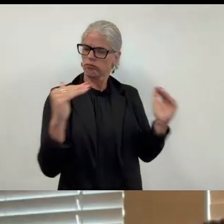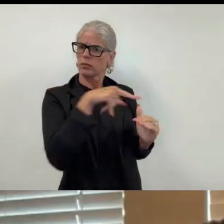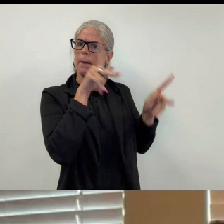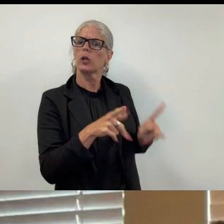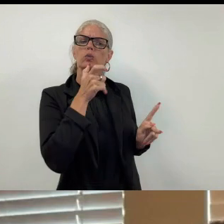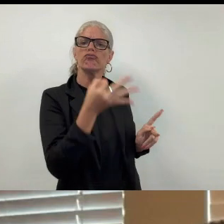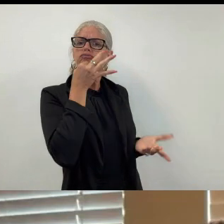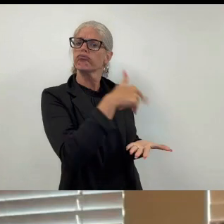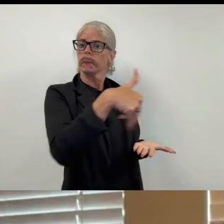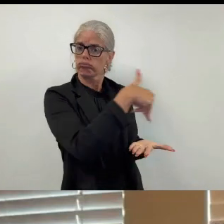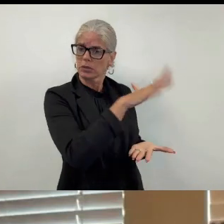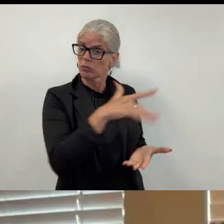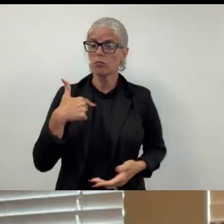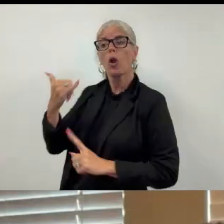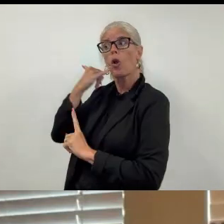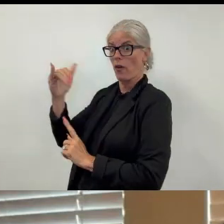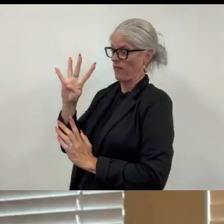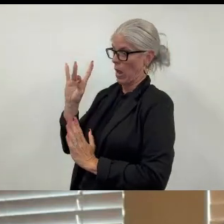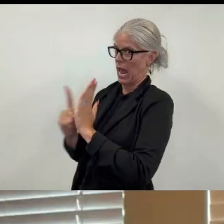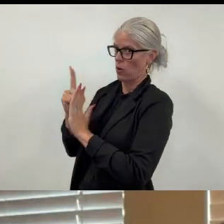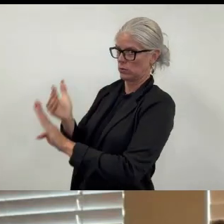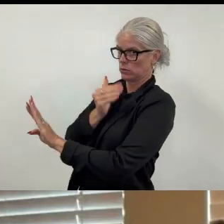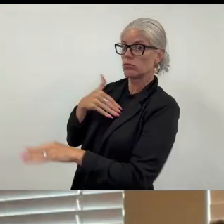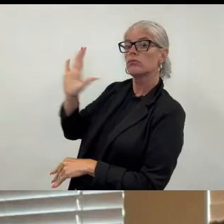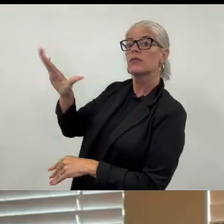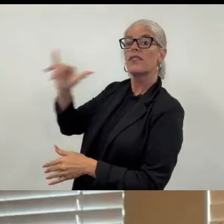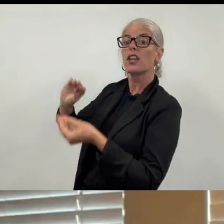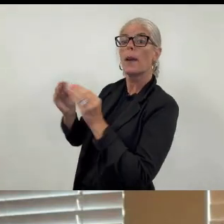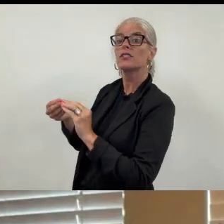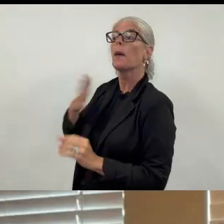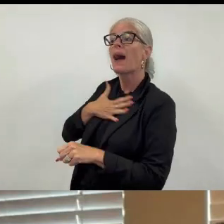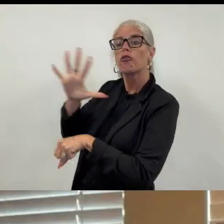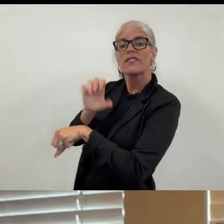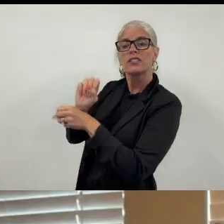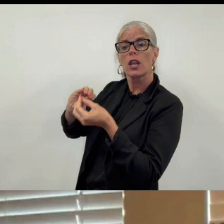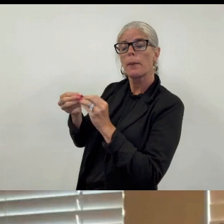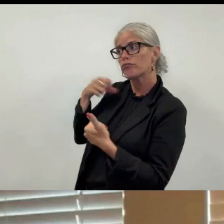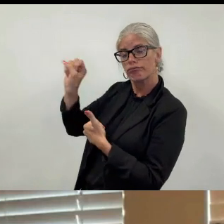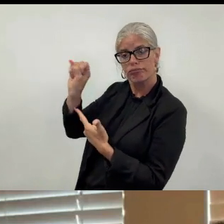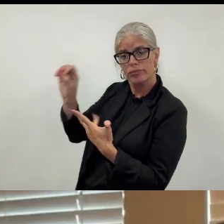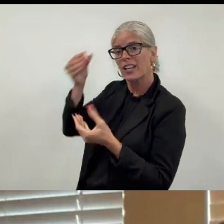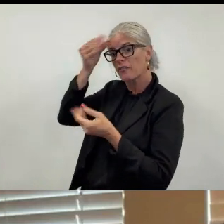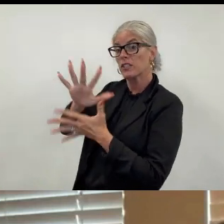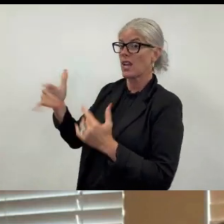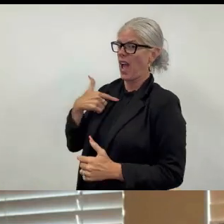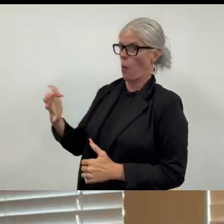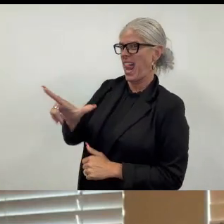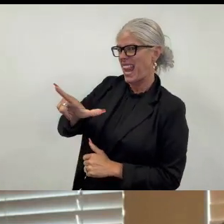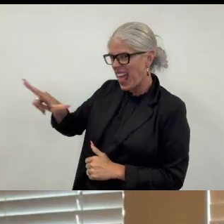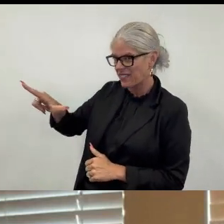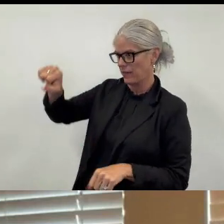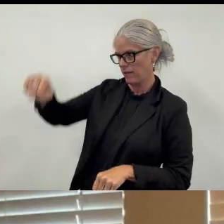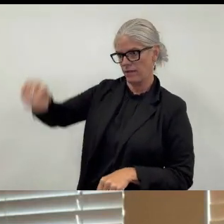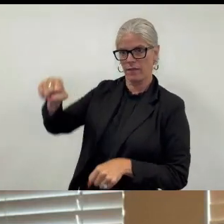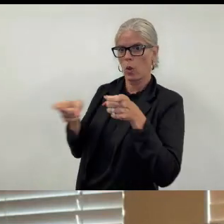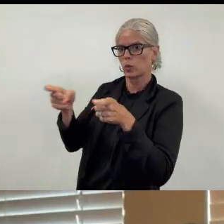able-bodied person might do. And then I'll pick up my phone, find that contact number and call the number, give them my reservation number, and request